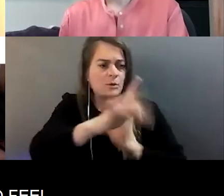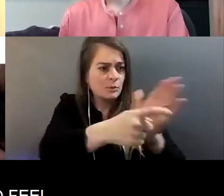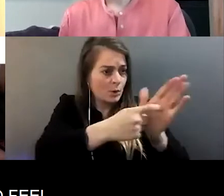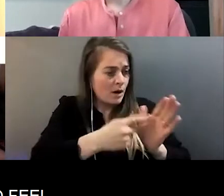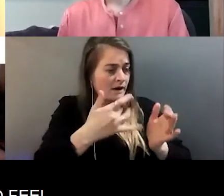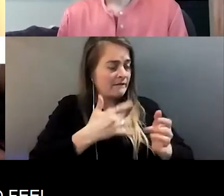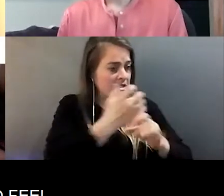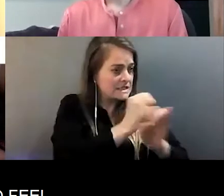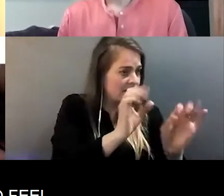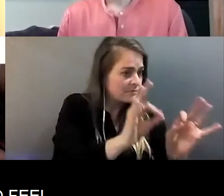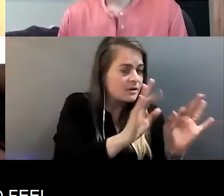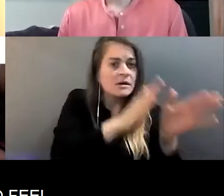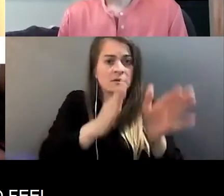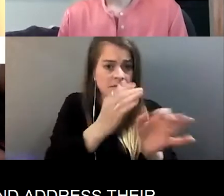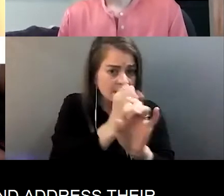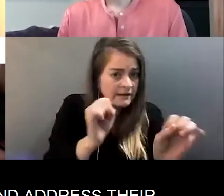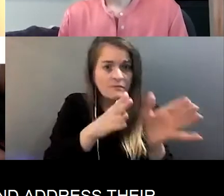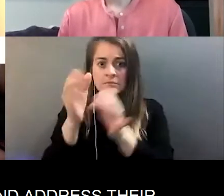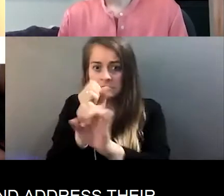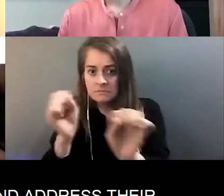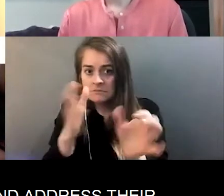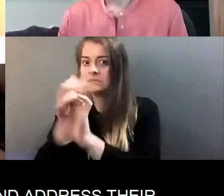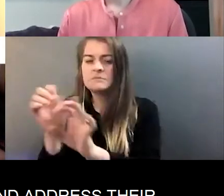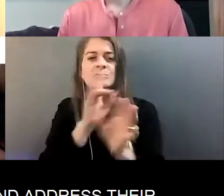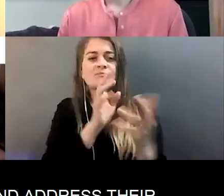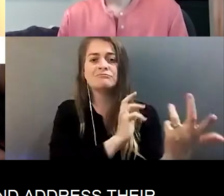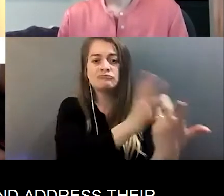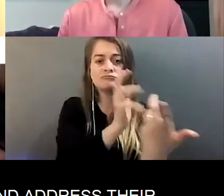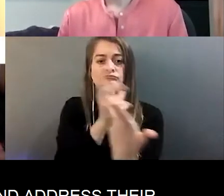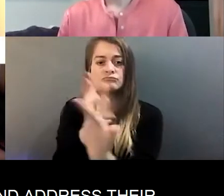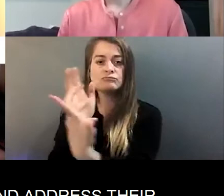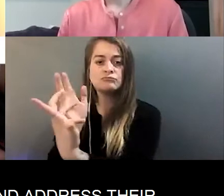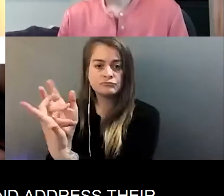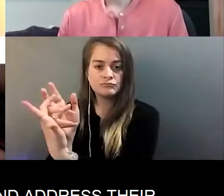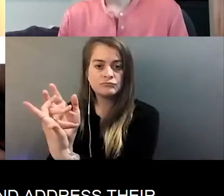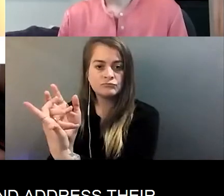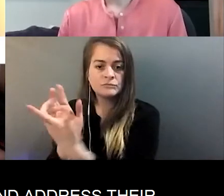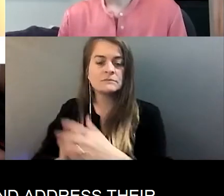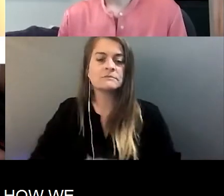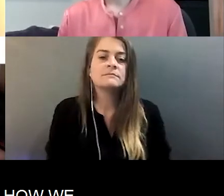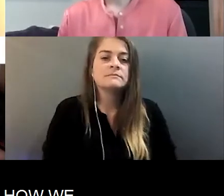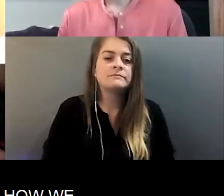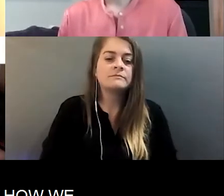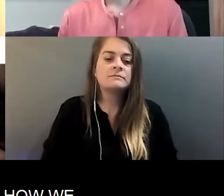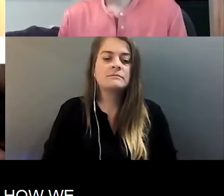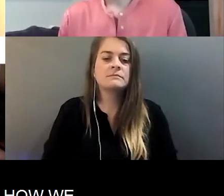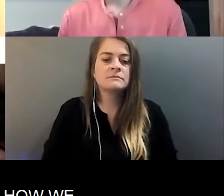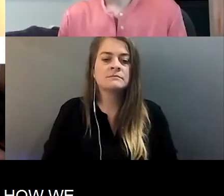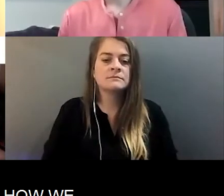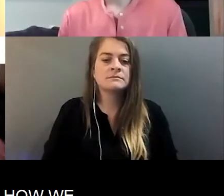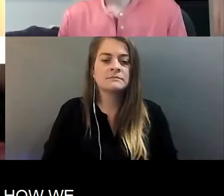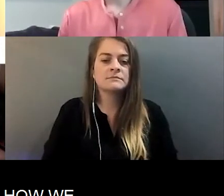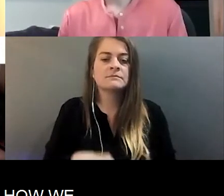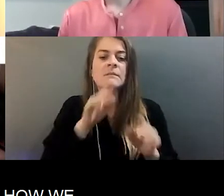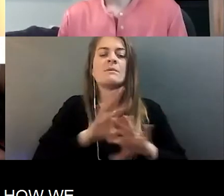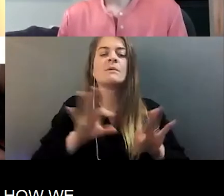feel companionship and safety and good, and address their unique needs, and think about